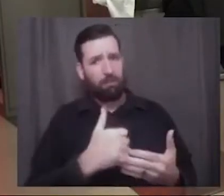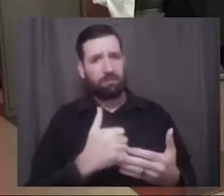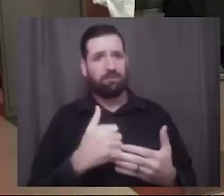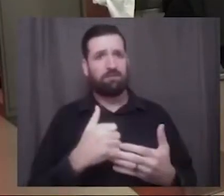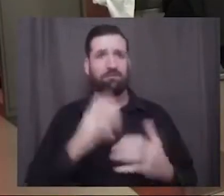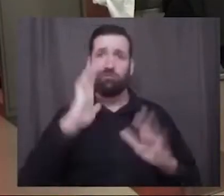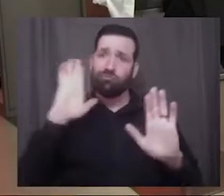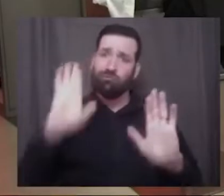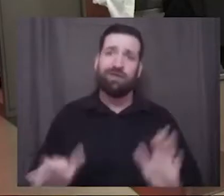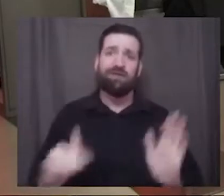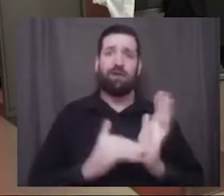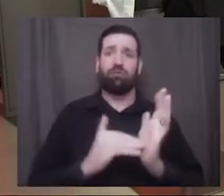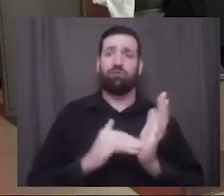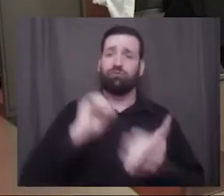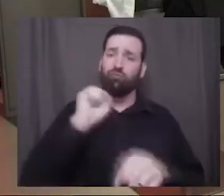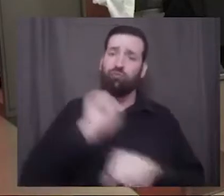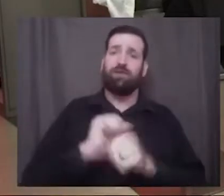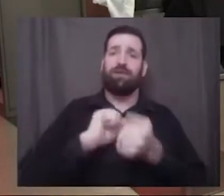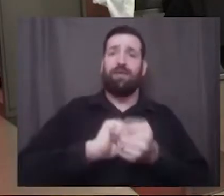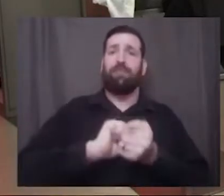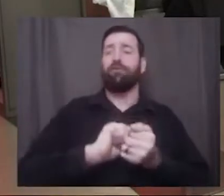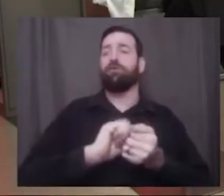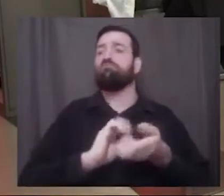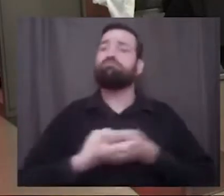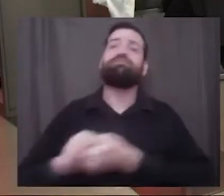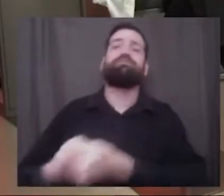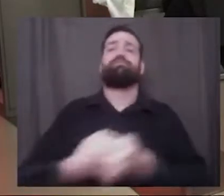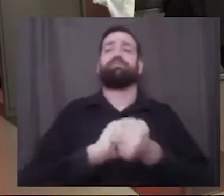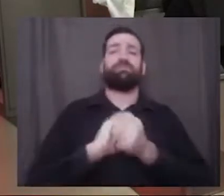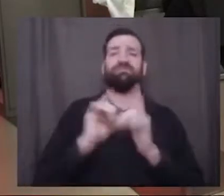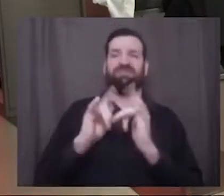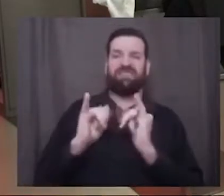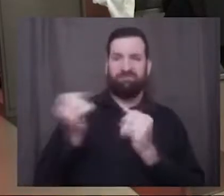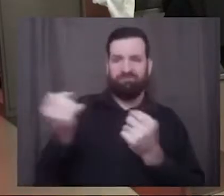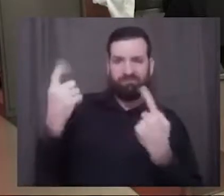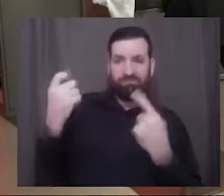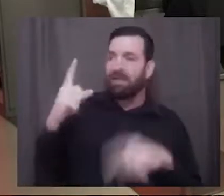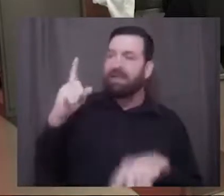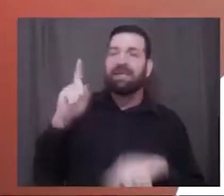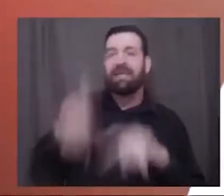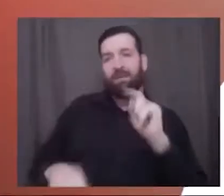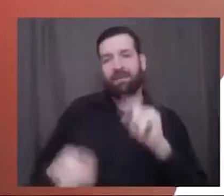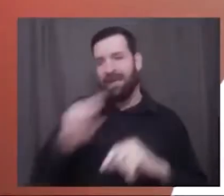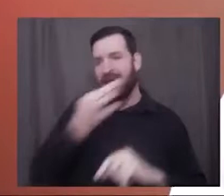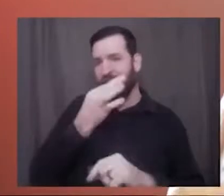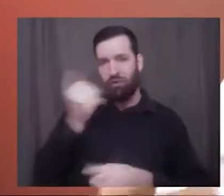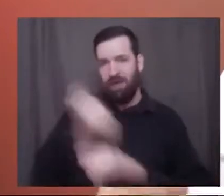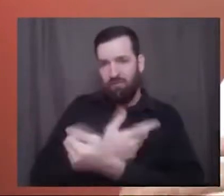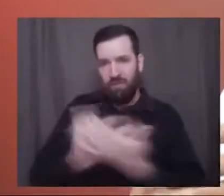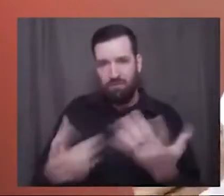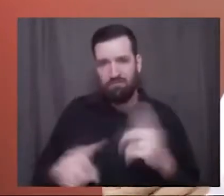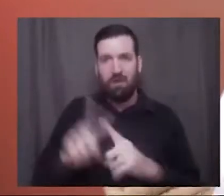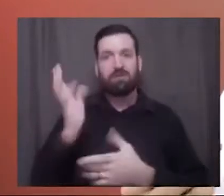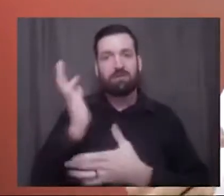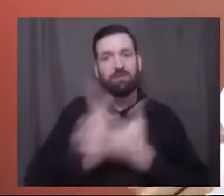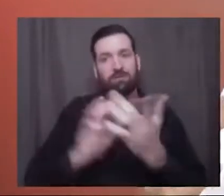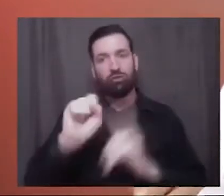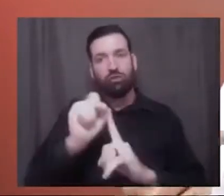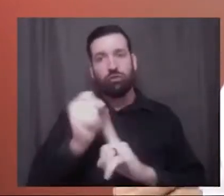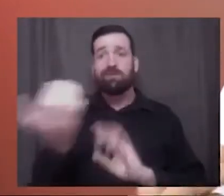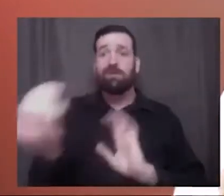together and collaborating and are on the same page. Yeah, you can't be an expert in everything. You try to be a good doctor, but there are situations, and again, when you're trying to really refine